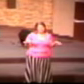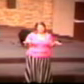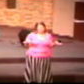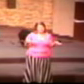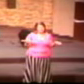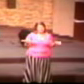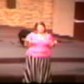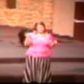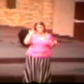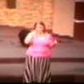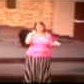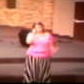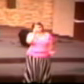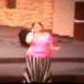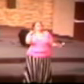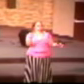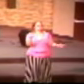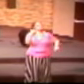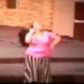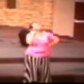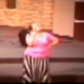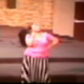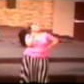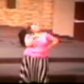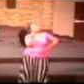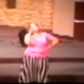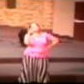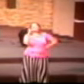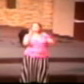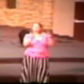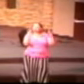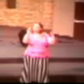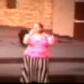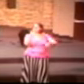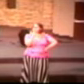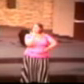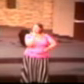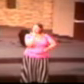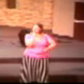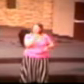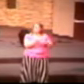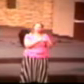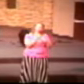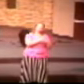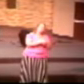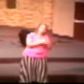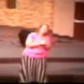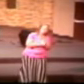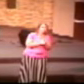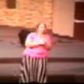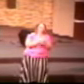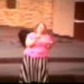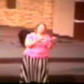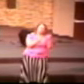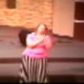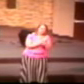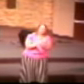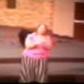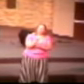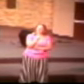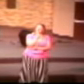Do you think they just woke up one day and said, you know, we probably ought to start listening to people teach, break bread, and I probably ought to pray too.